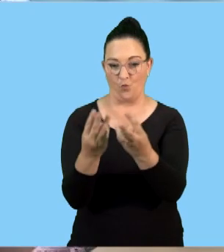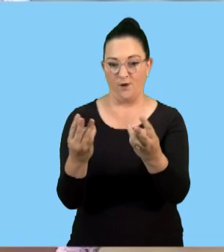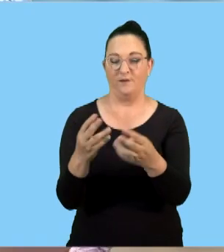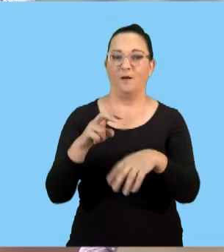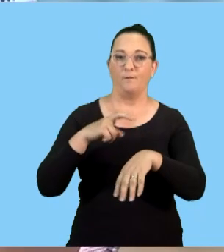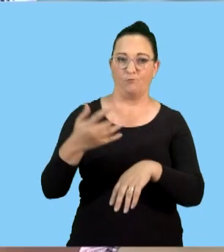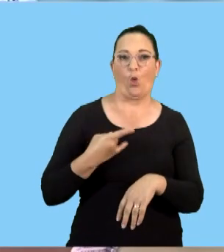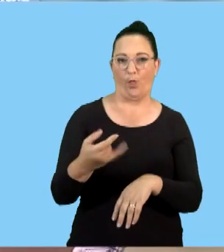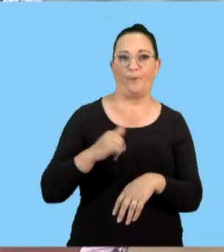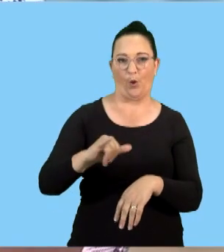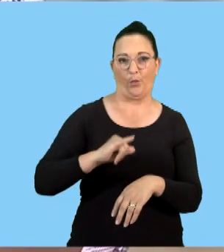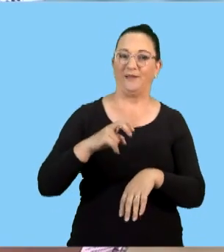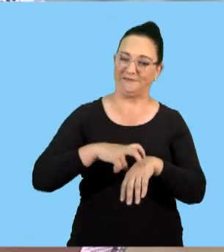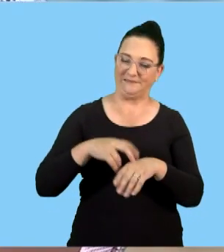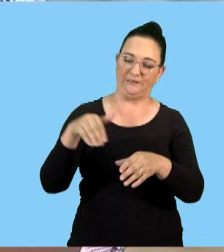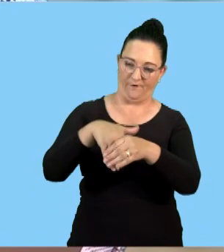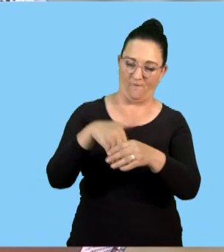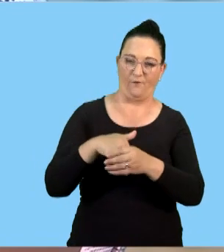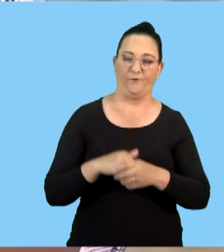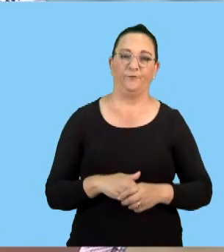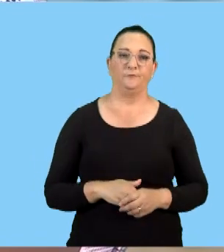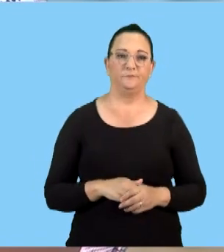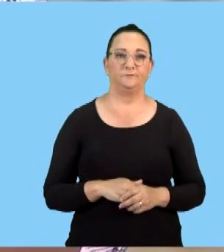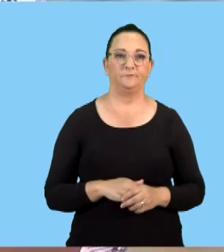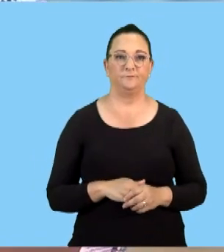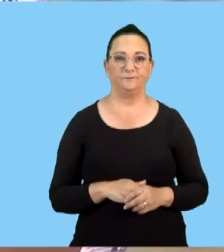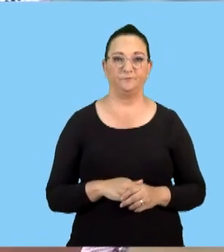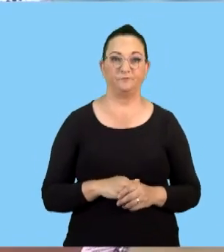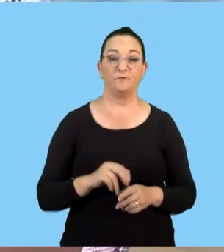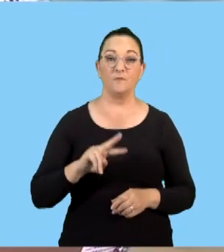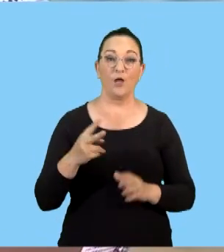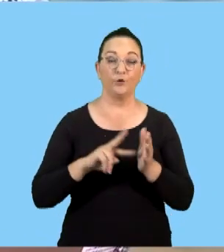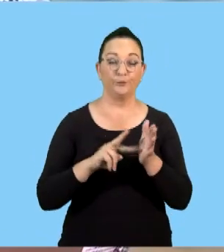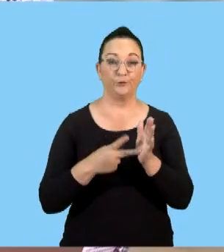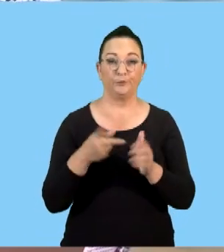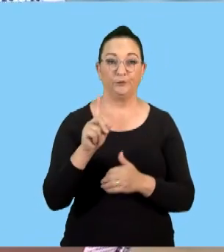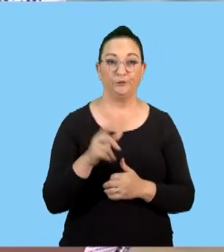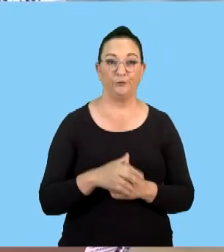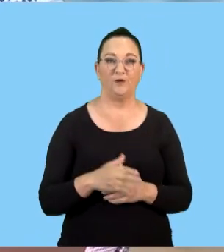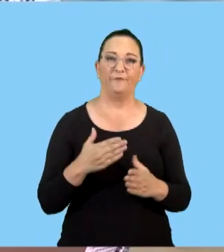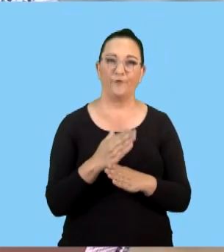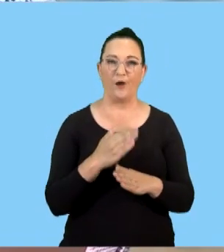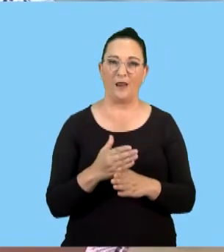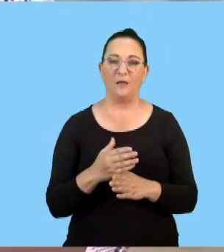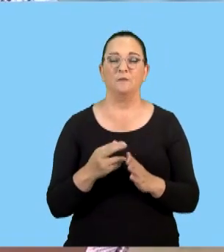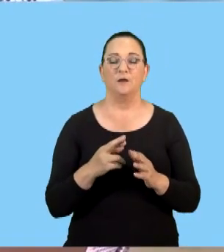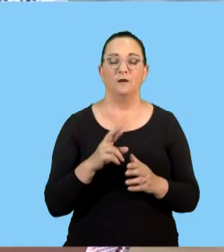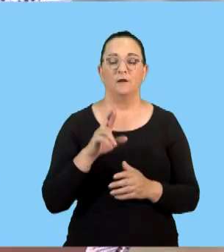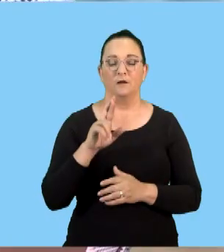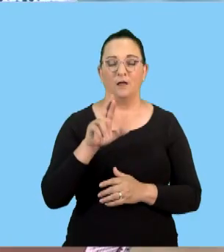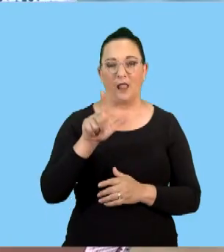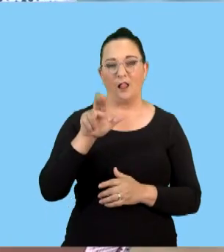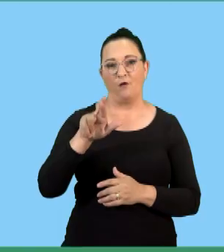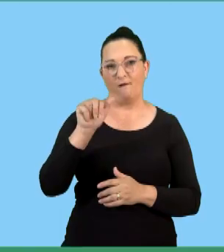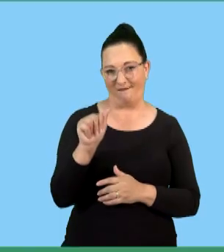also involved in any form of negotiation in the workplace. Right, the other purpose of the Labor Relations